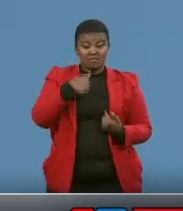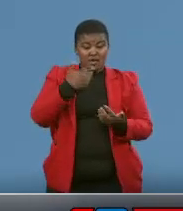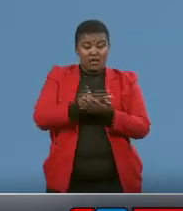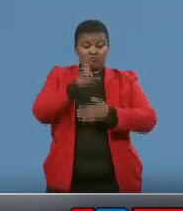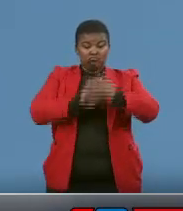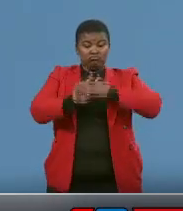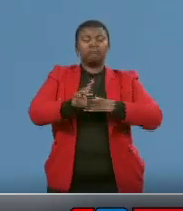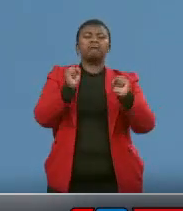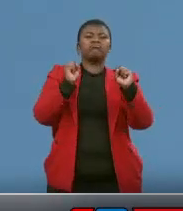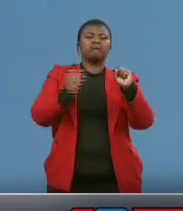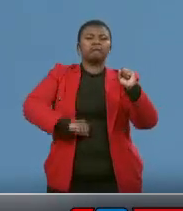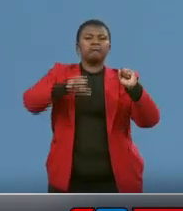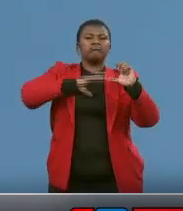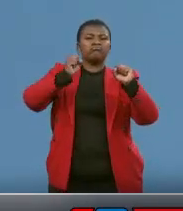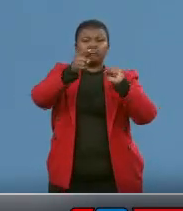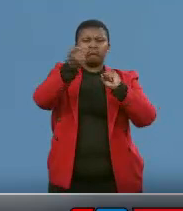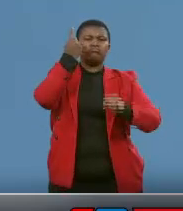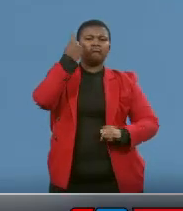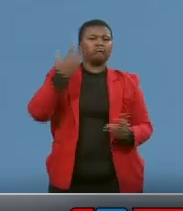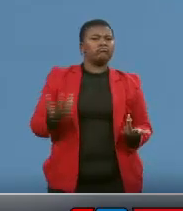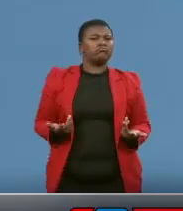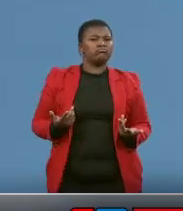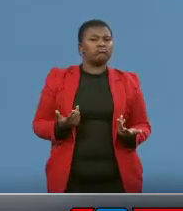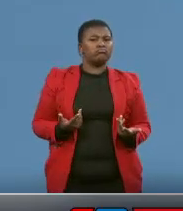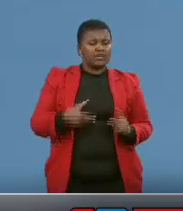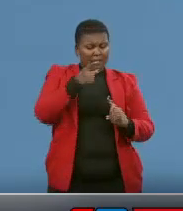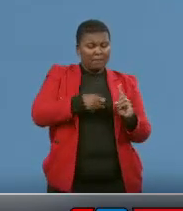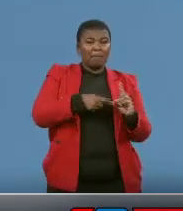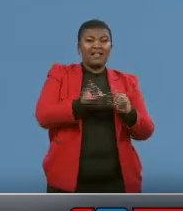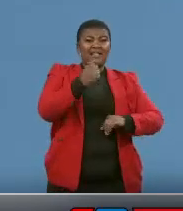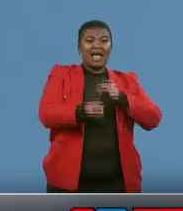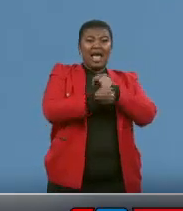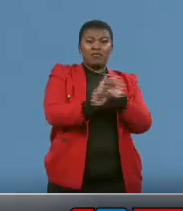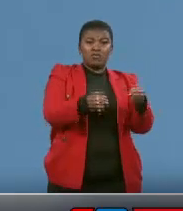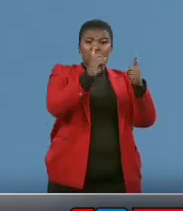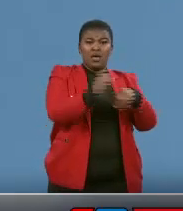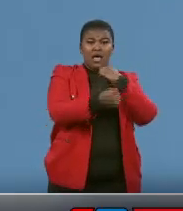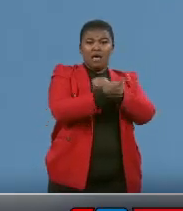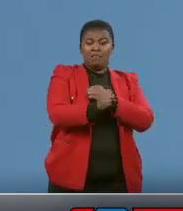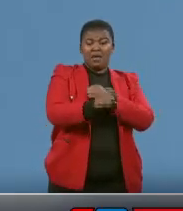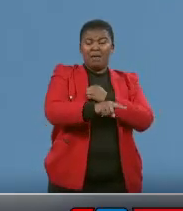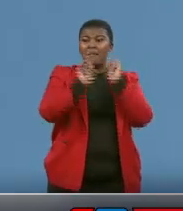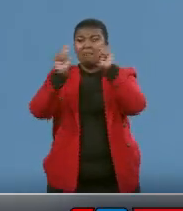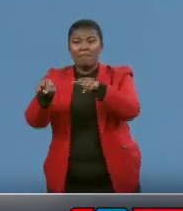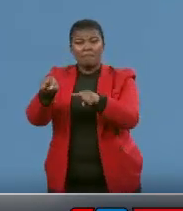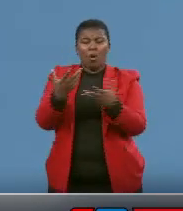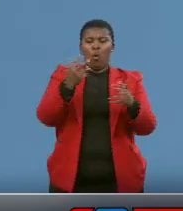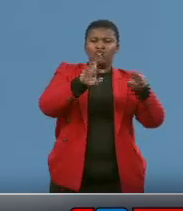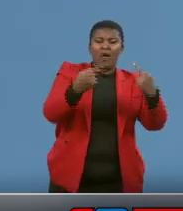in and sign? Today, if a person gets raped or assault, God forbid, if they walk today in any police station in South